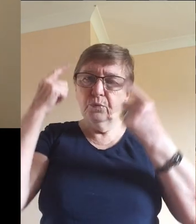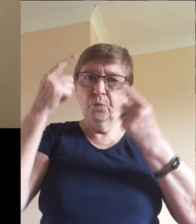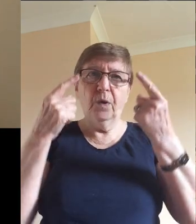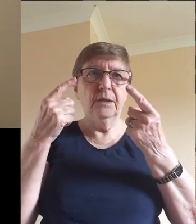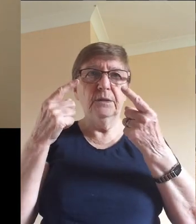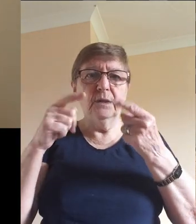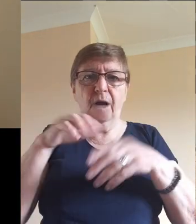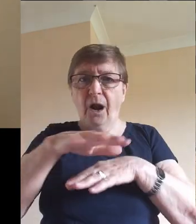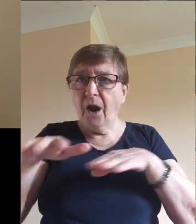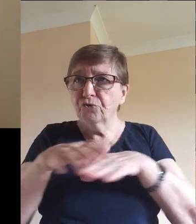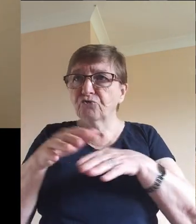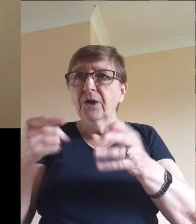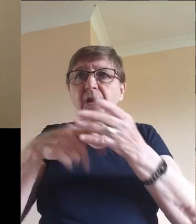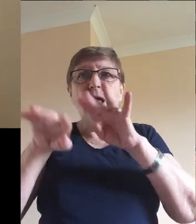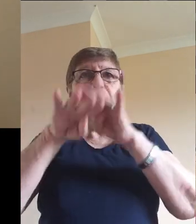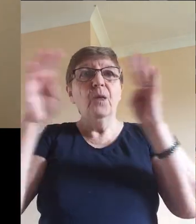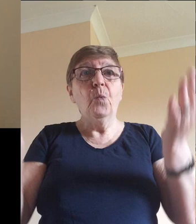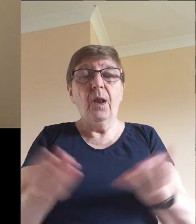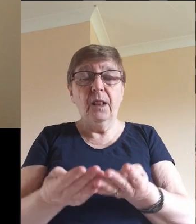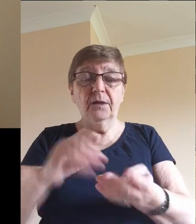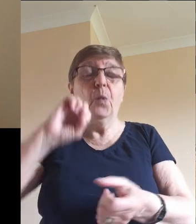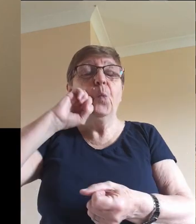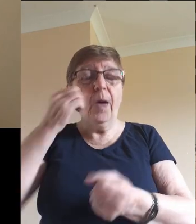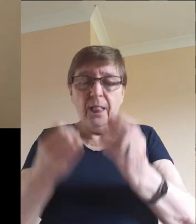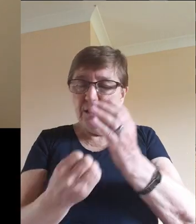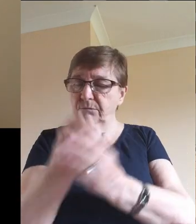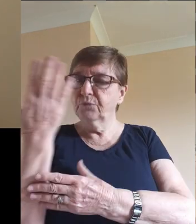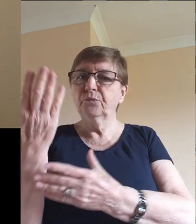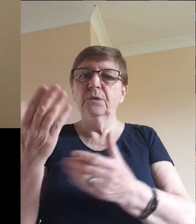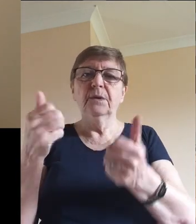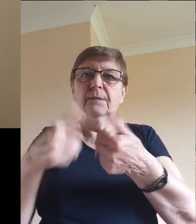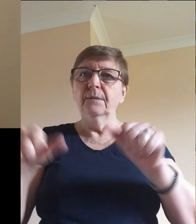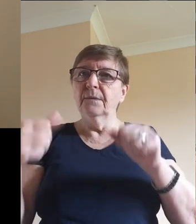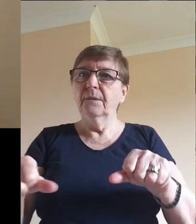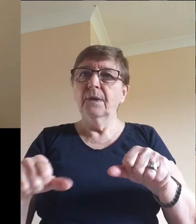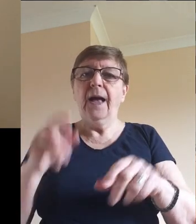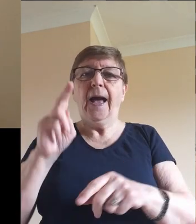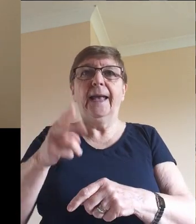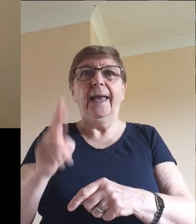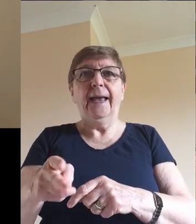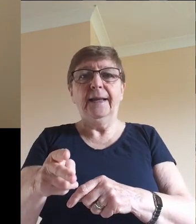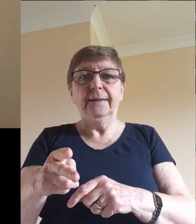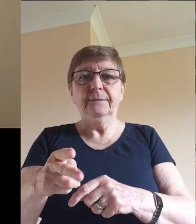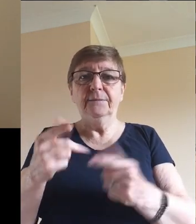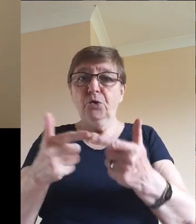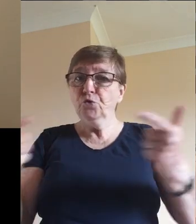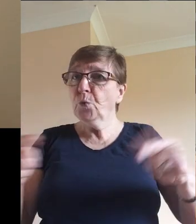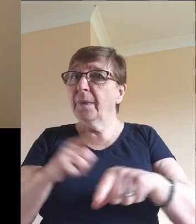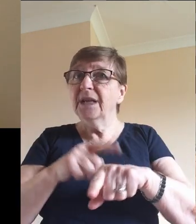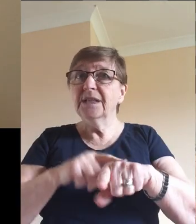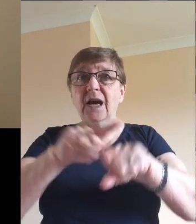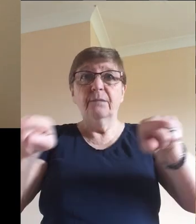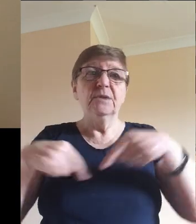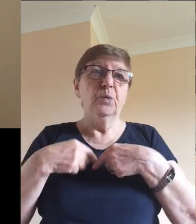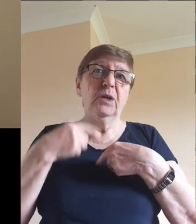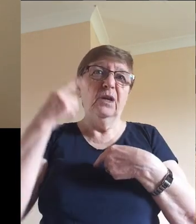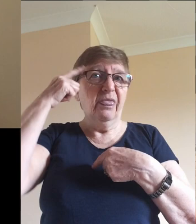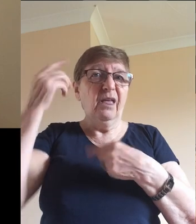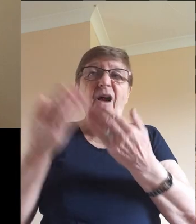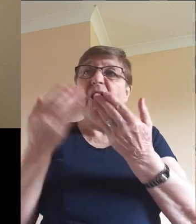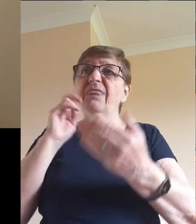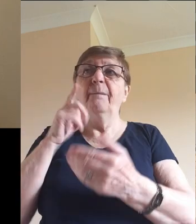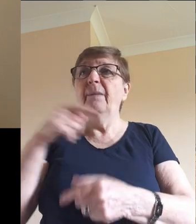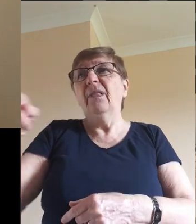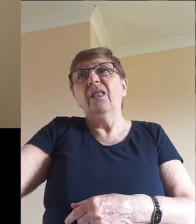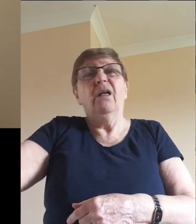prosper again. All too often, we take other people for granted, but this pandemic has shown us just how much we